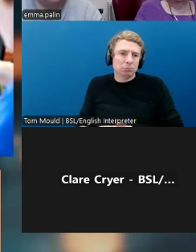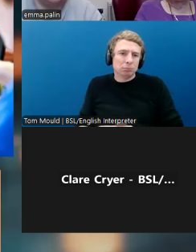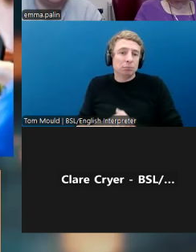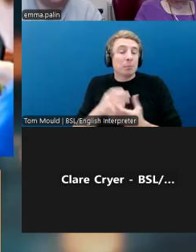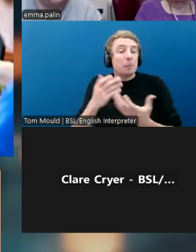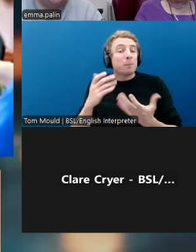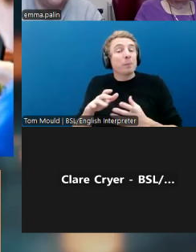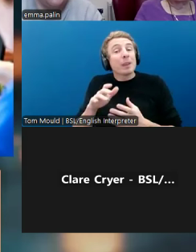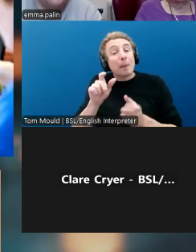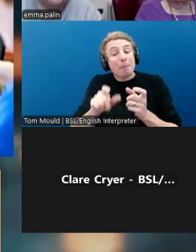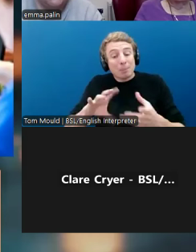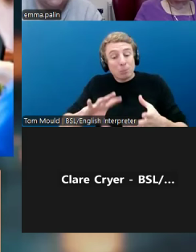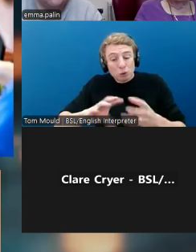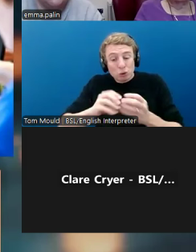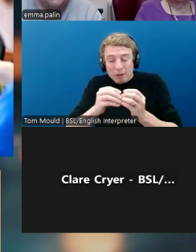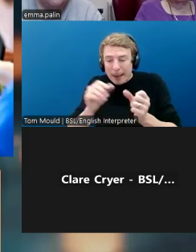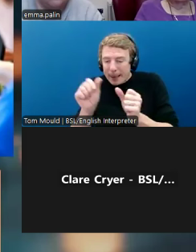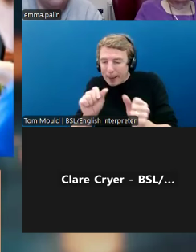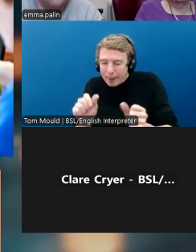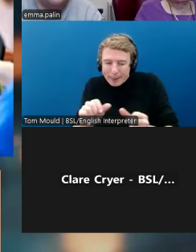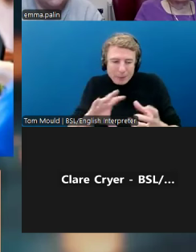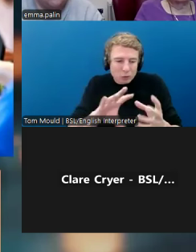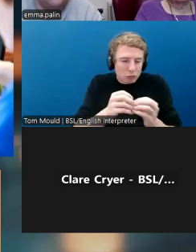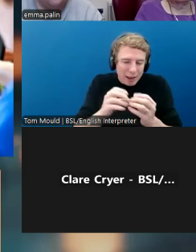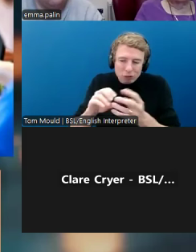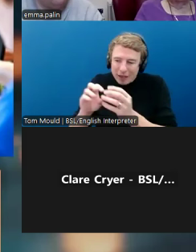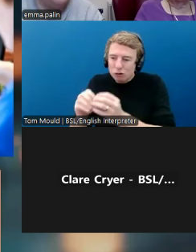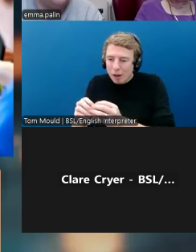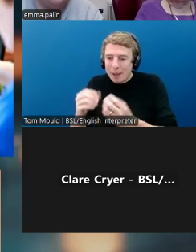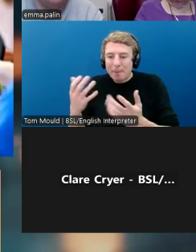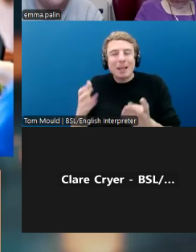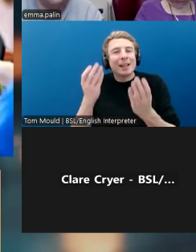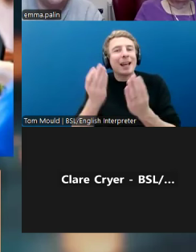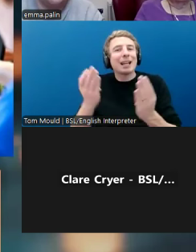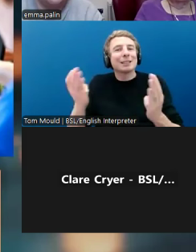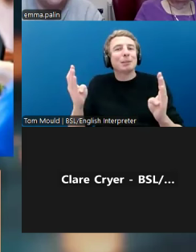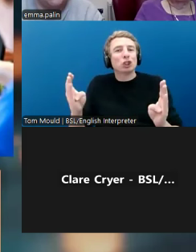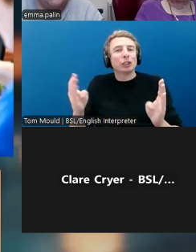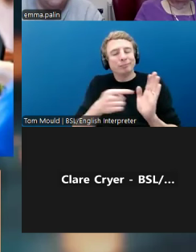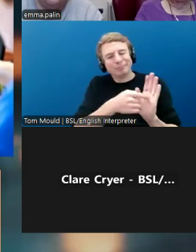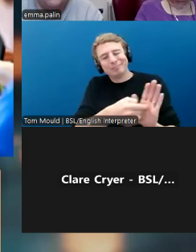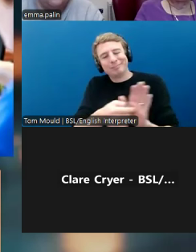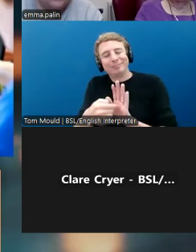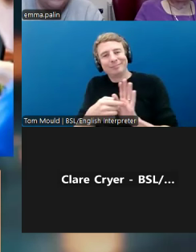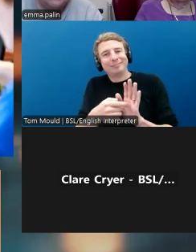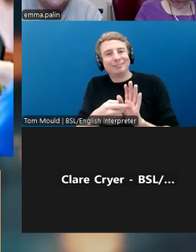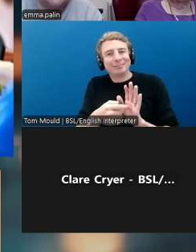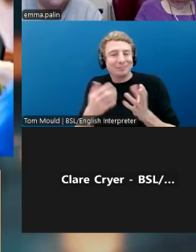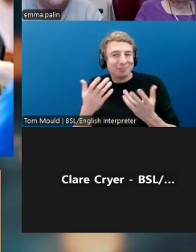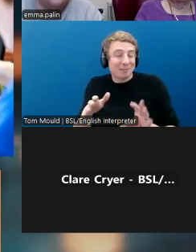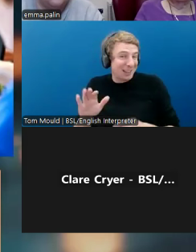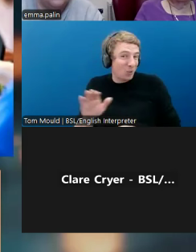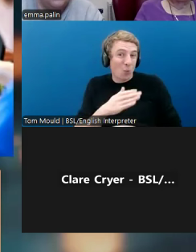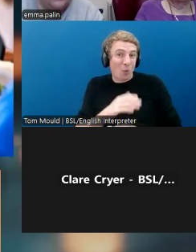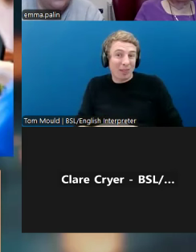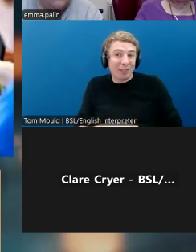our villages had exhibitions, and a lot of those are now become more permanent fixtures to display future projects that